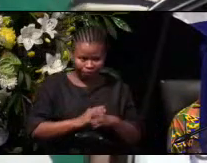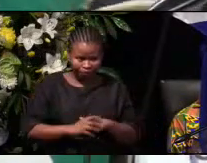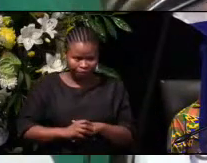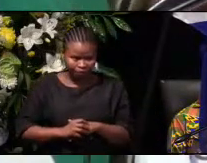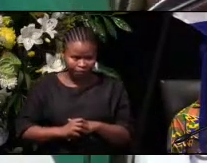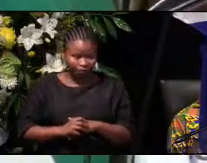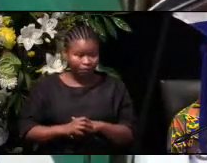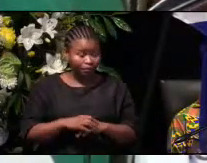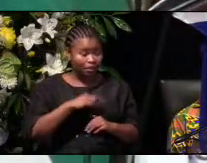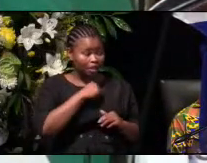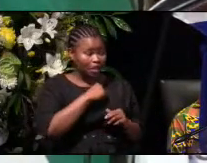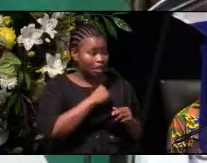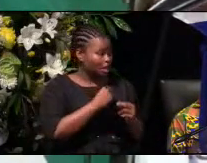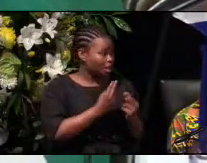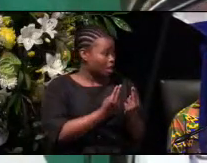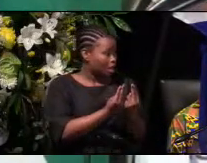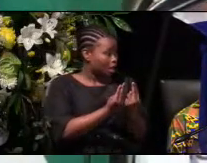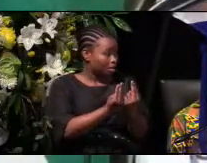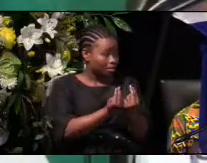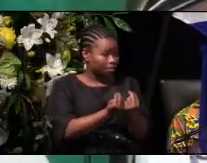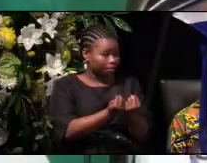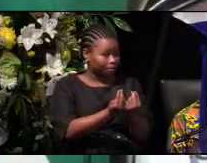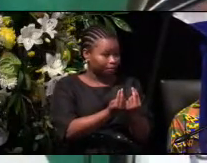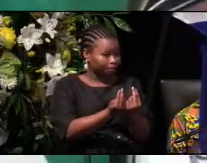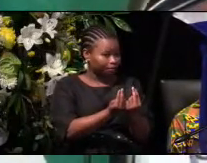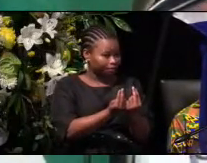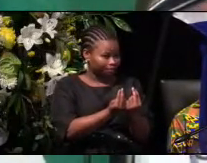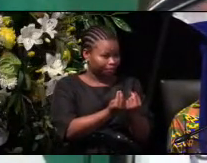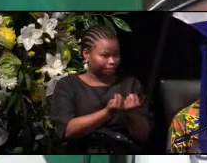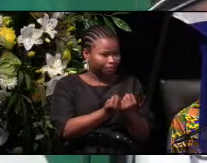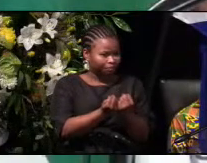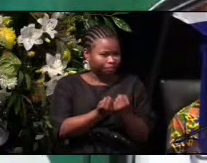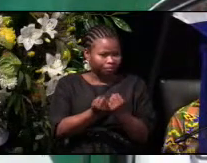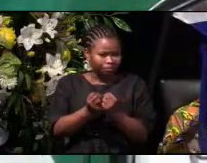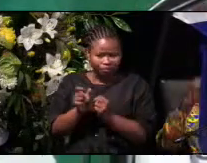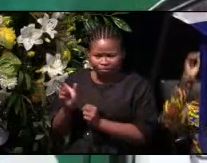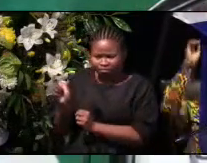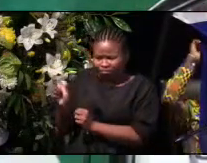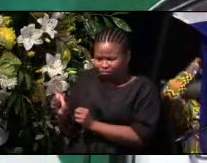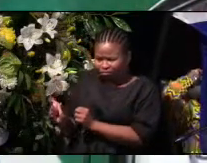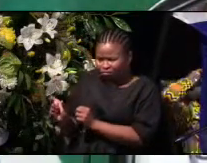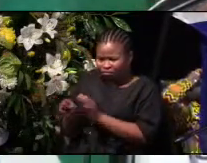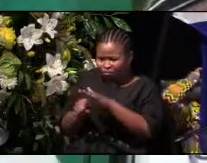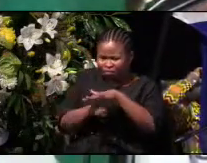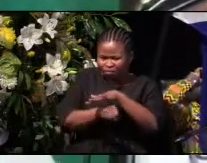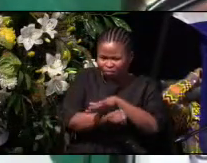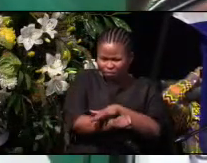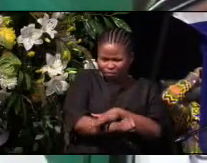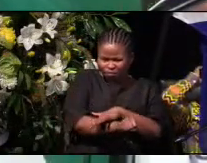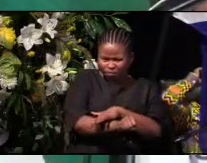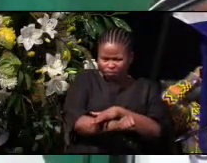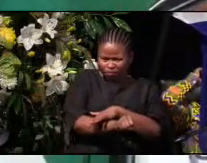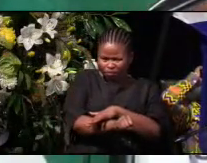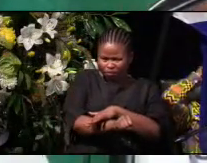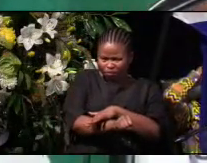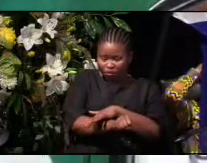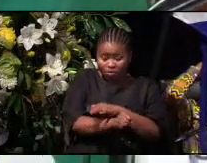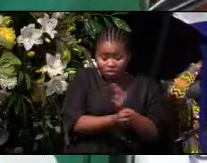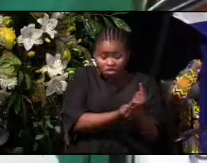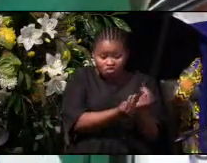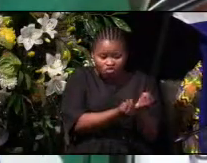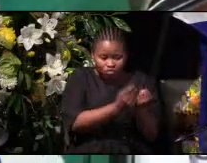so a new person should be born with a new